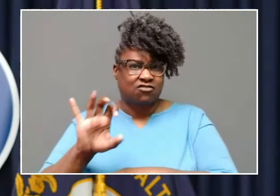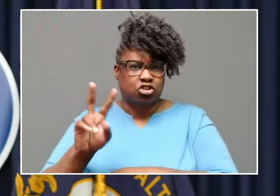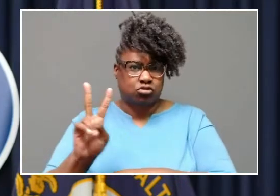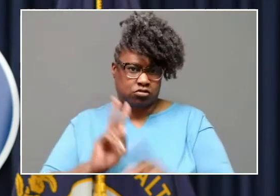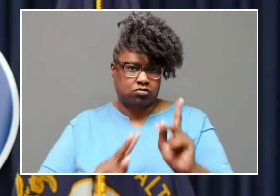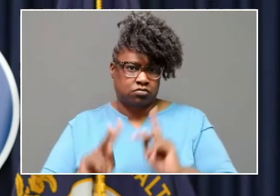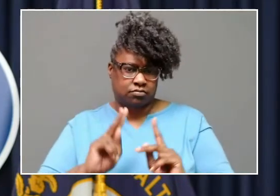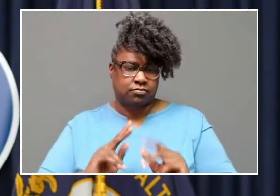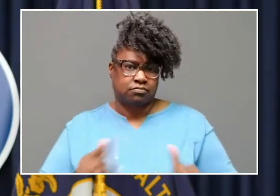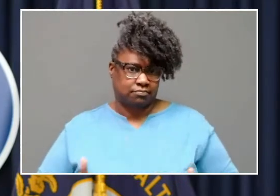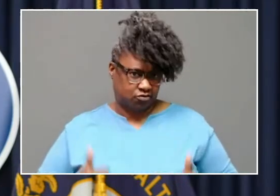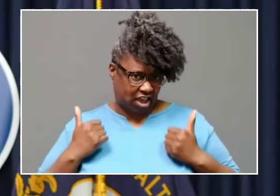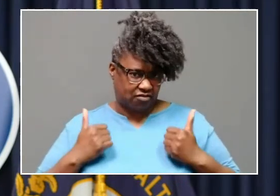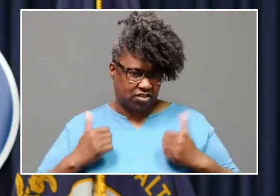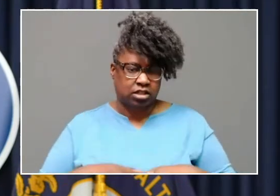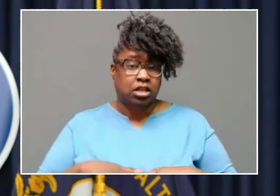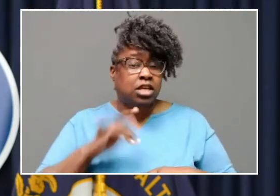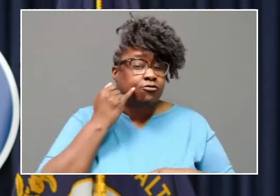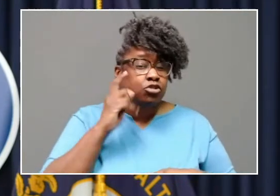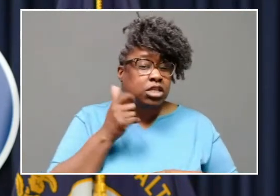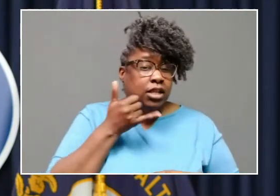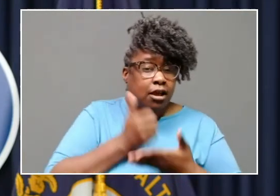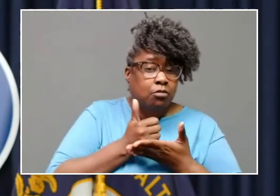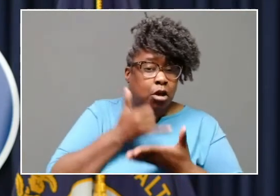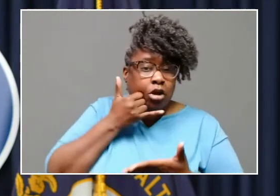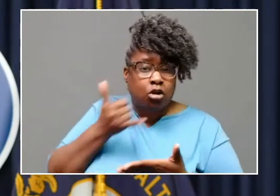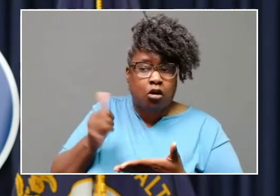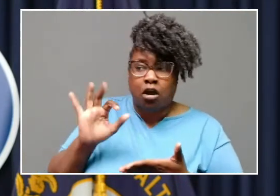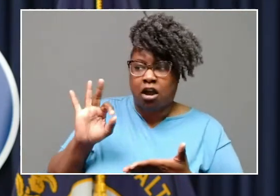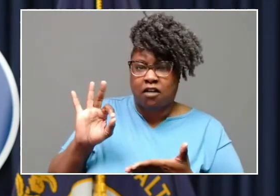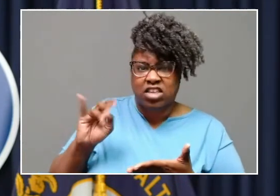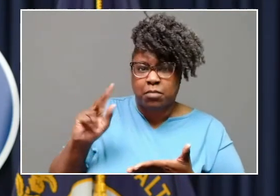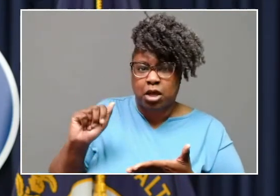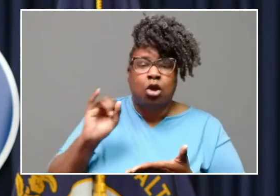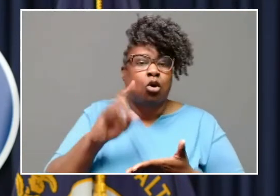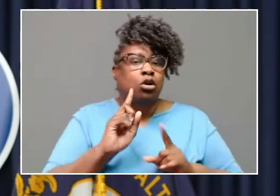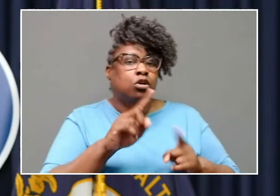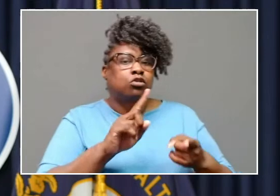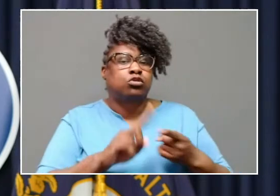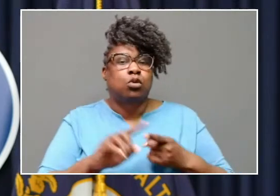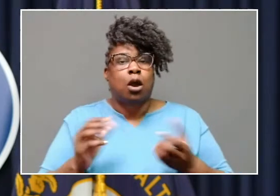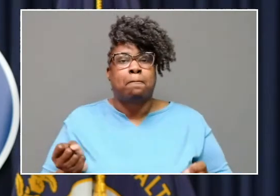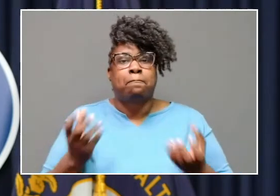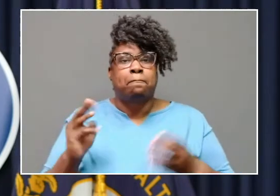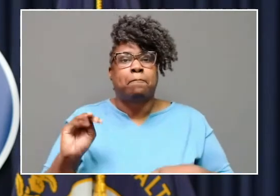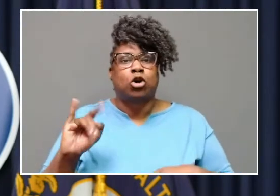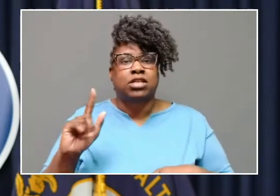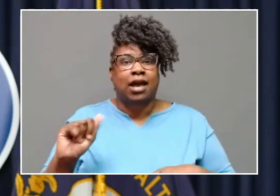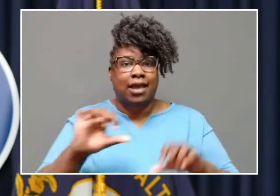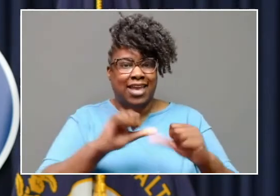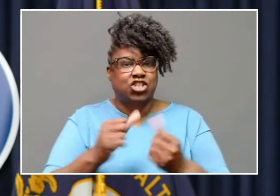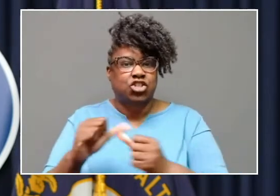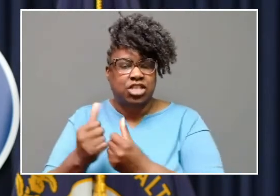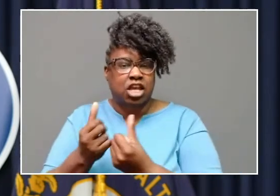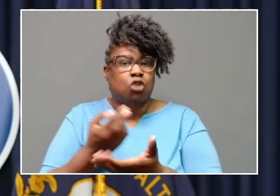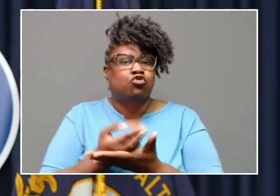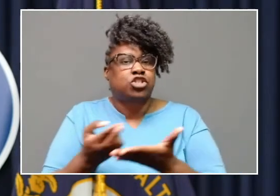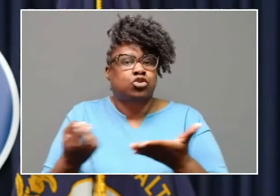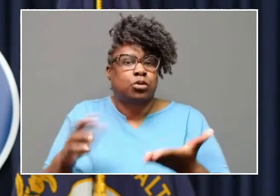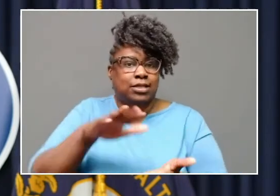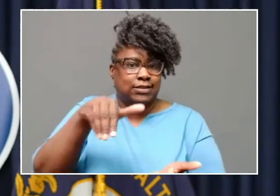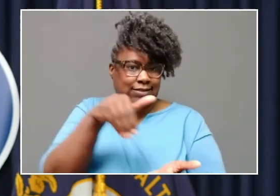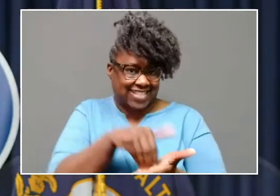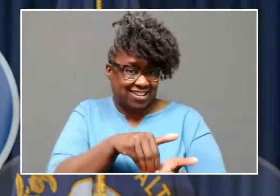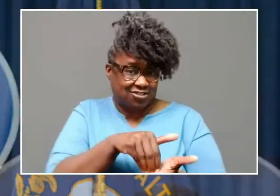call FEMA directly or visit a multi-agency resource center. These are now primarily